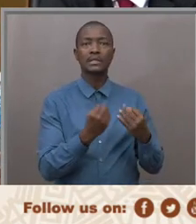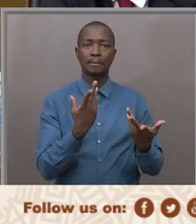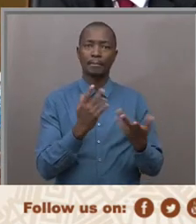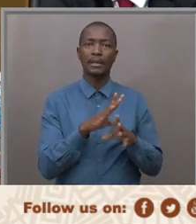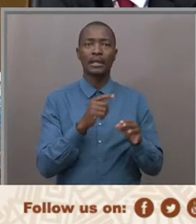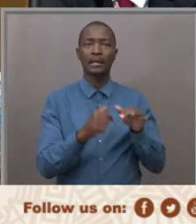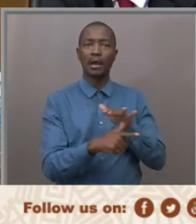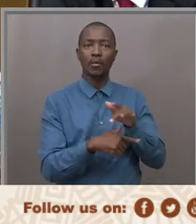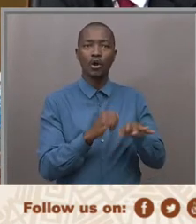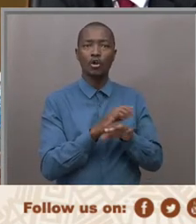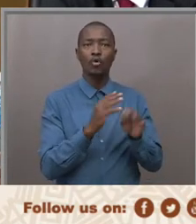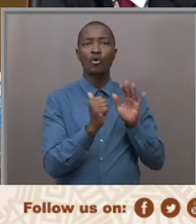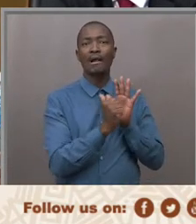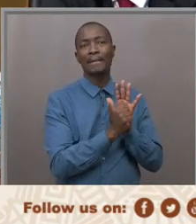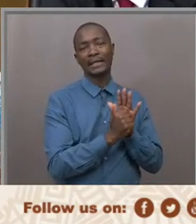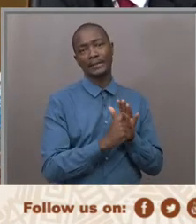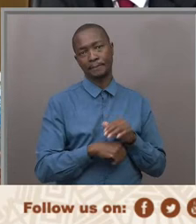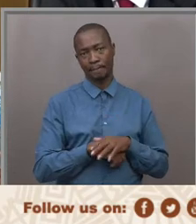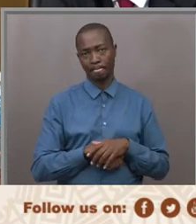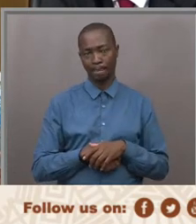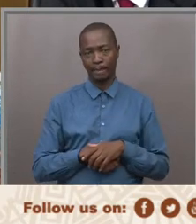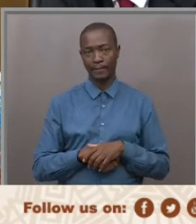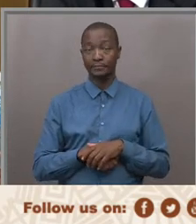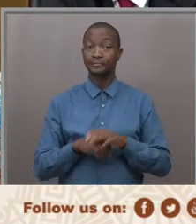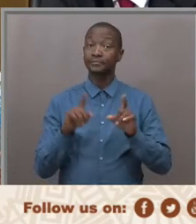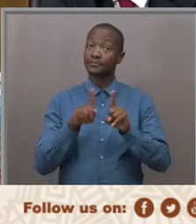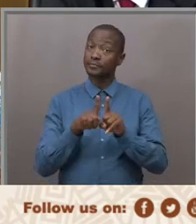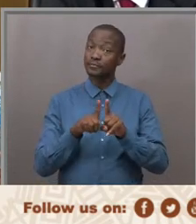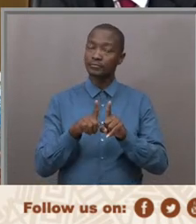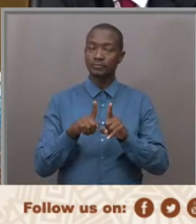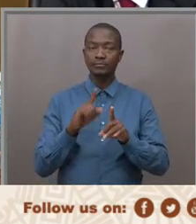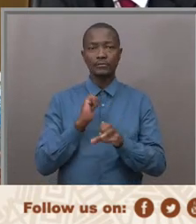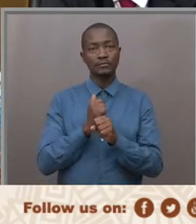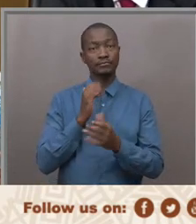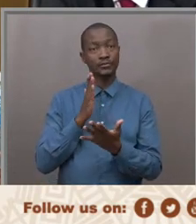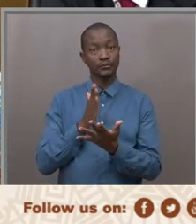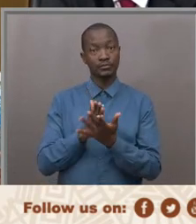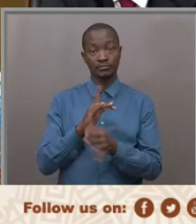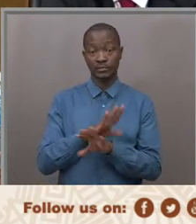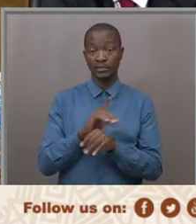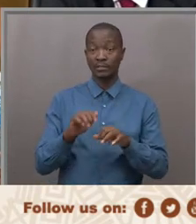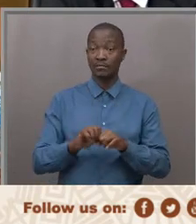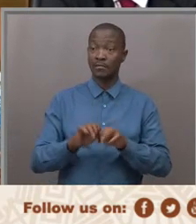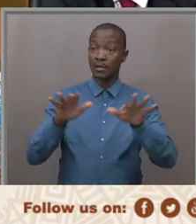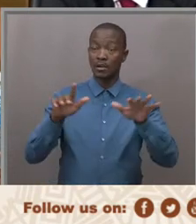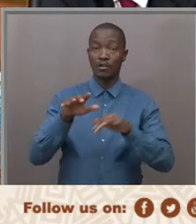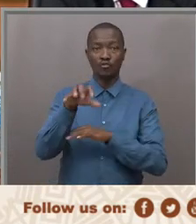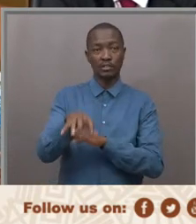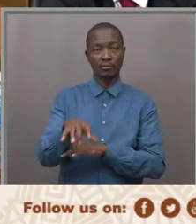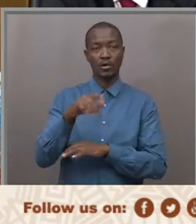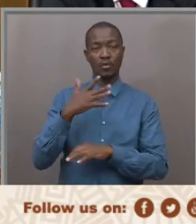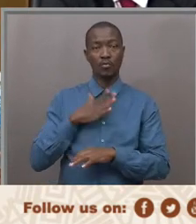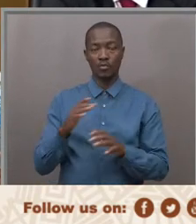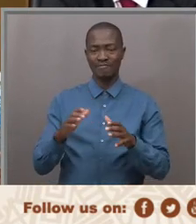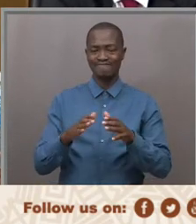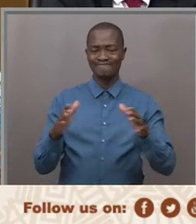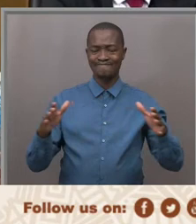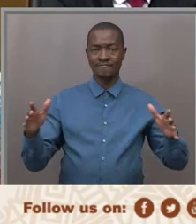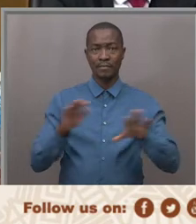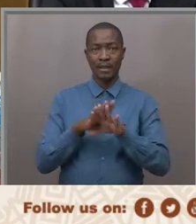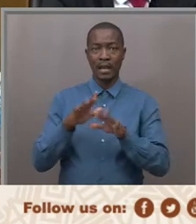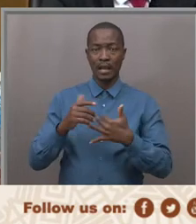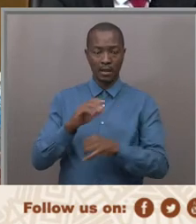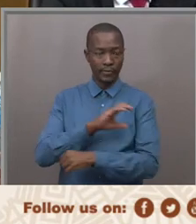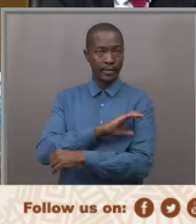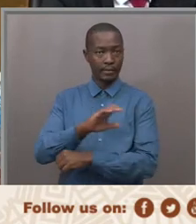markets. We also want to ensure that across the province we enhance our capacity to reach the